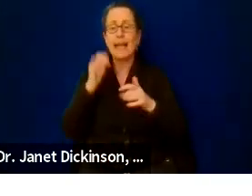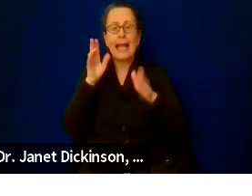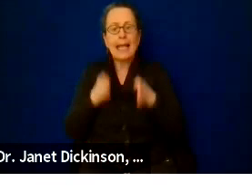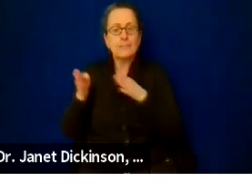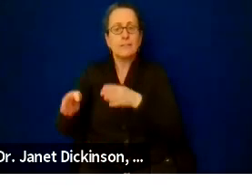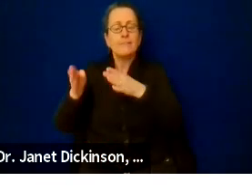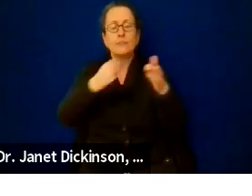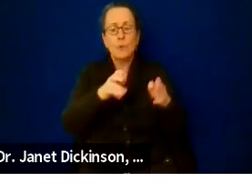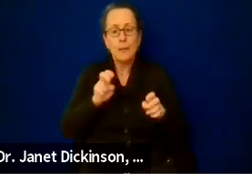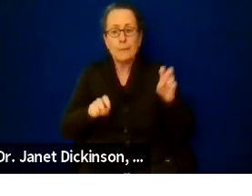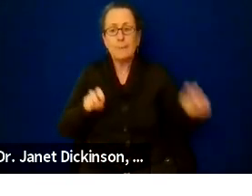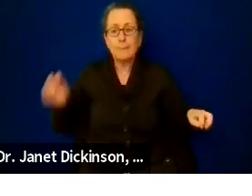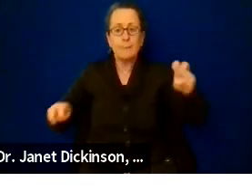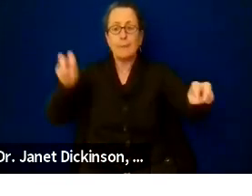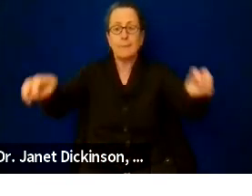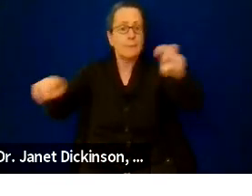for our older kiddos.